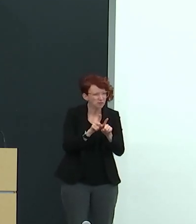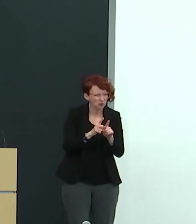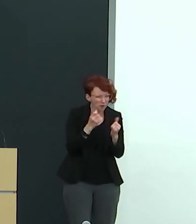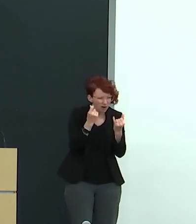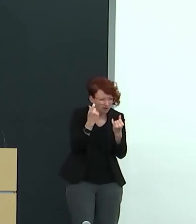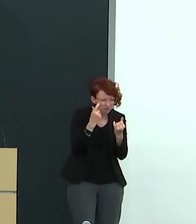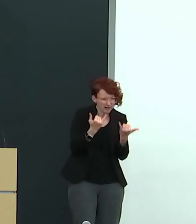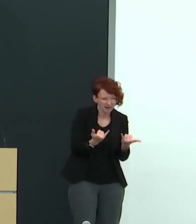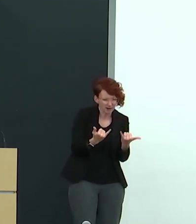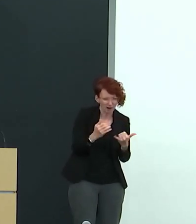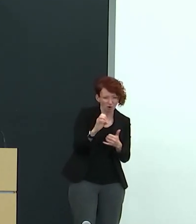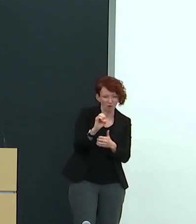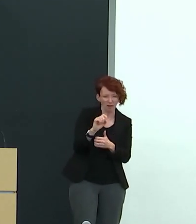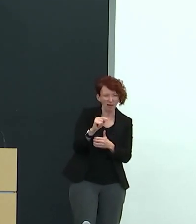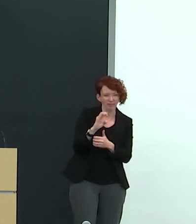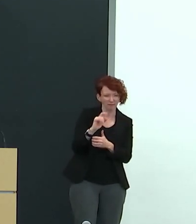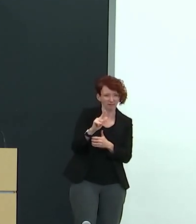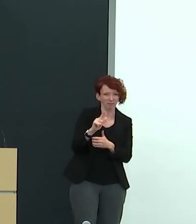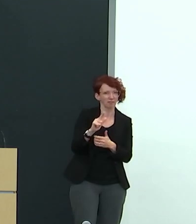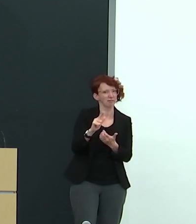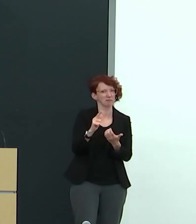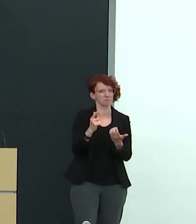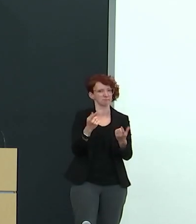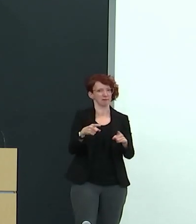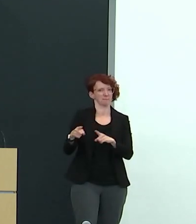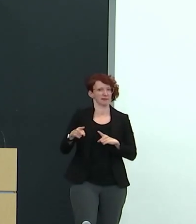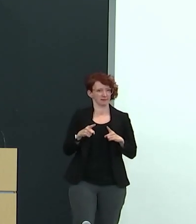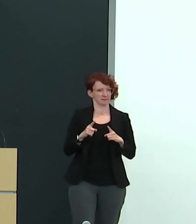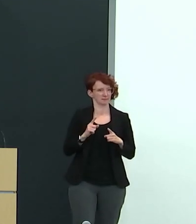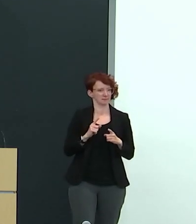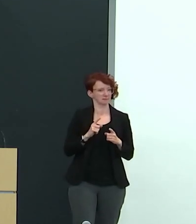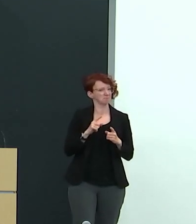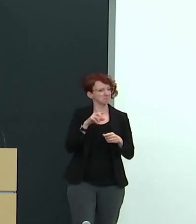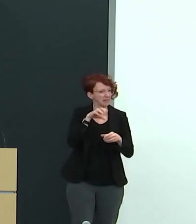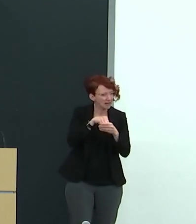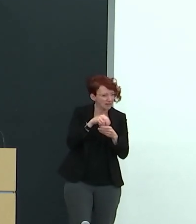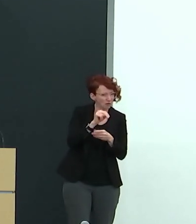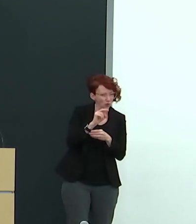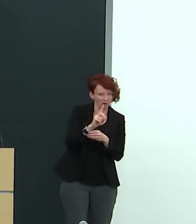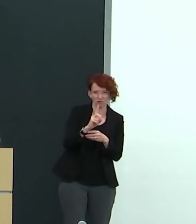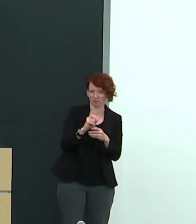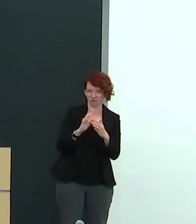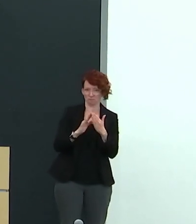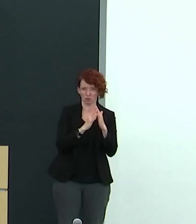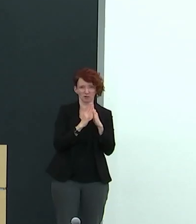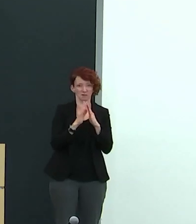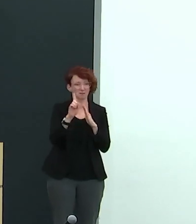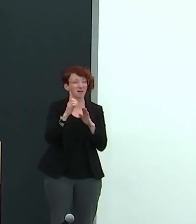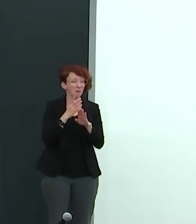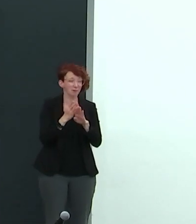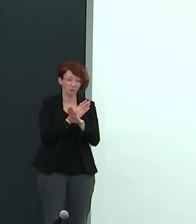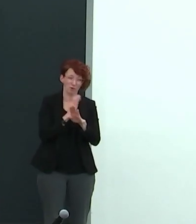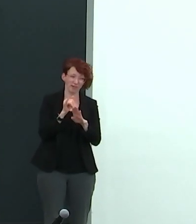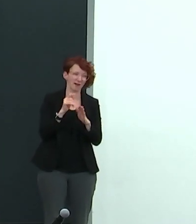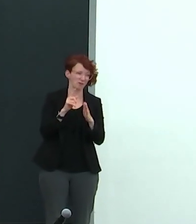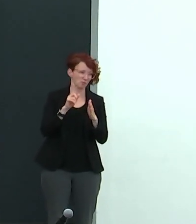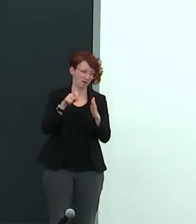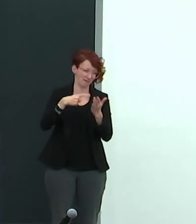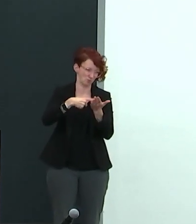of the neurodiverse community. But before we do that, we have to talk a little bit about